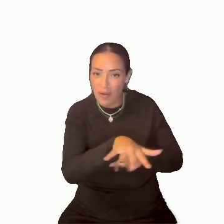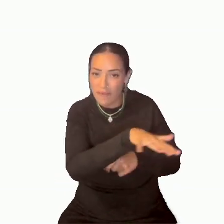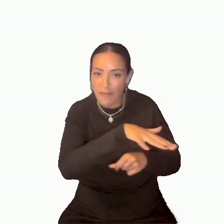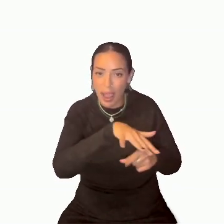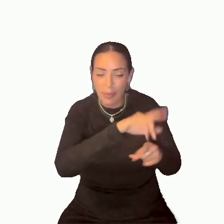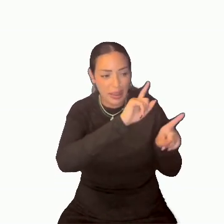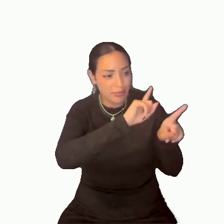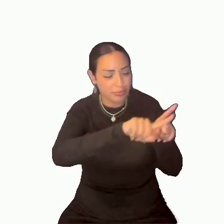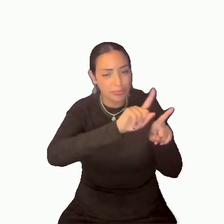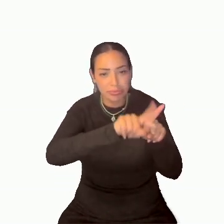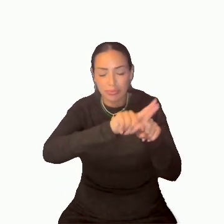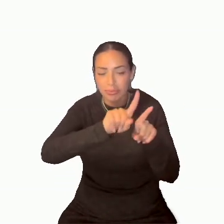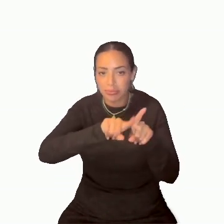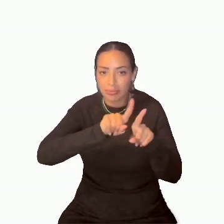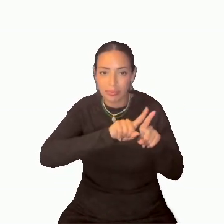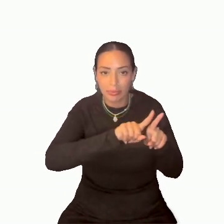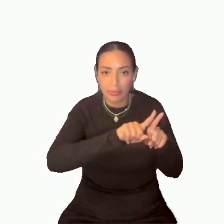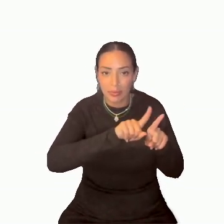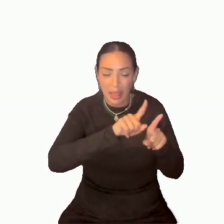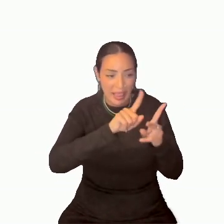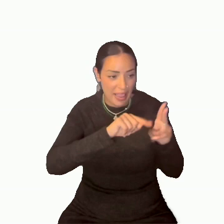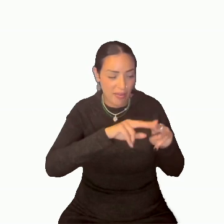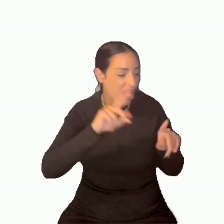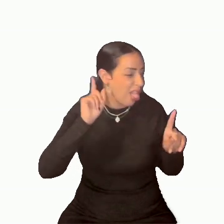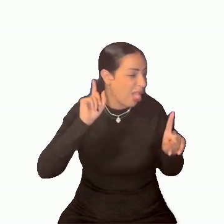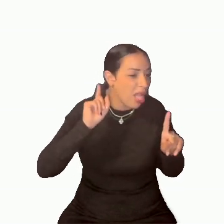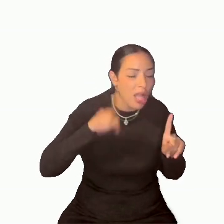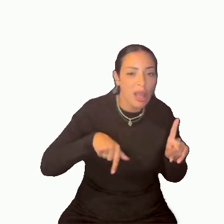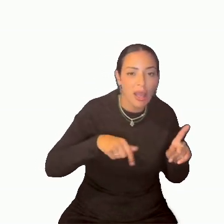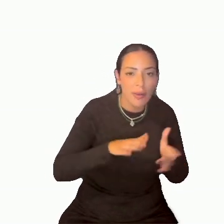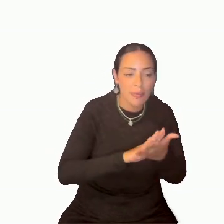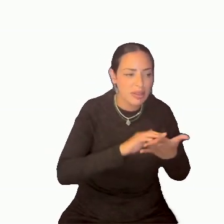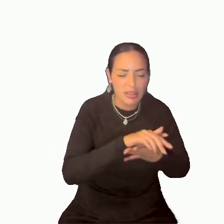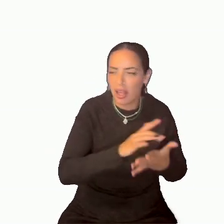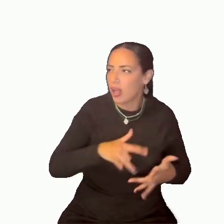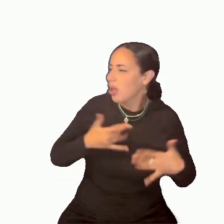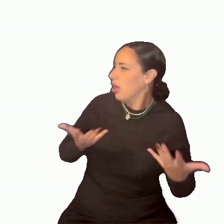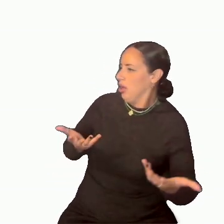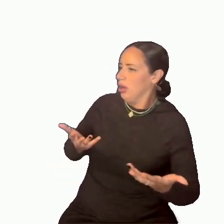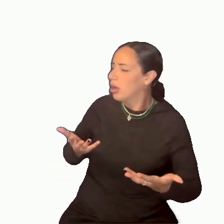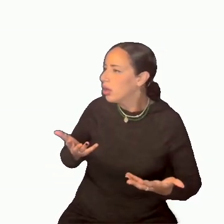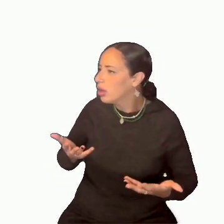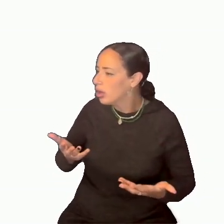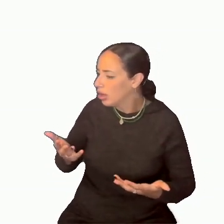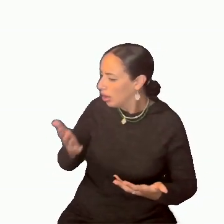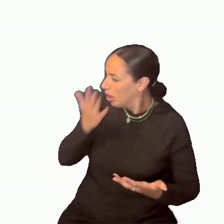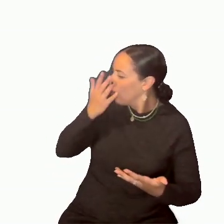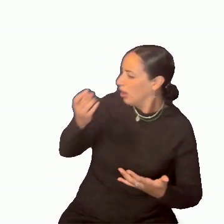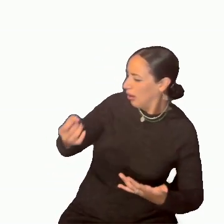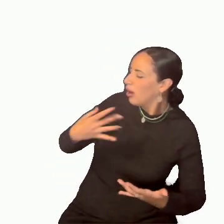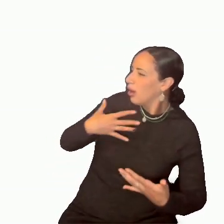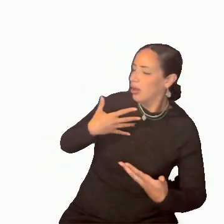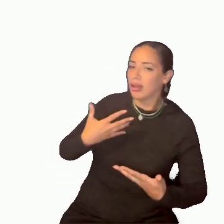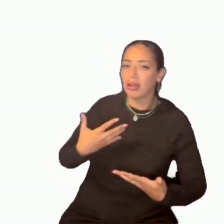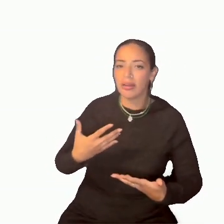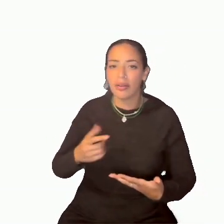family, risks experiences being disenfranchised and needs being overlooked. Shortly before the first lockdown in 2020,